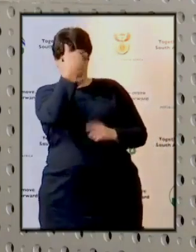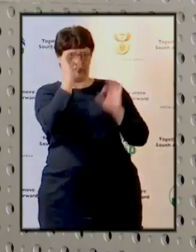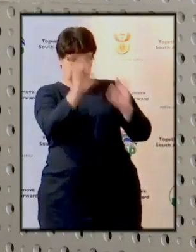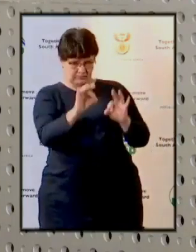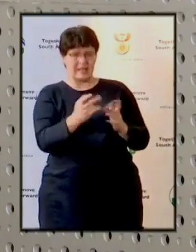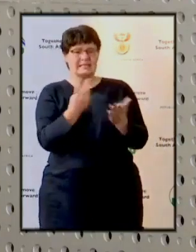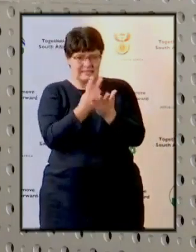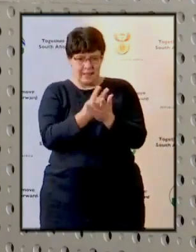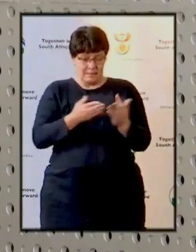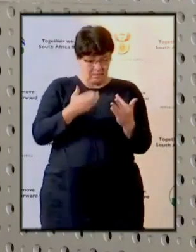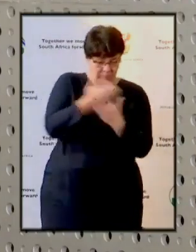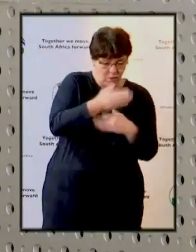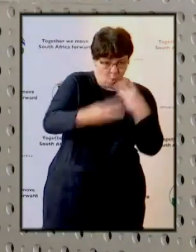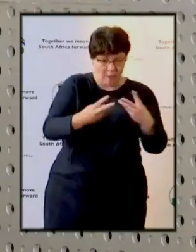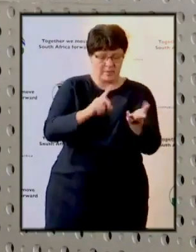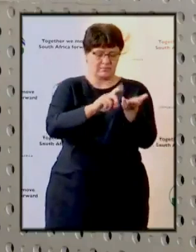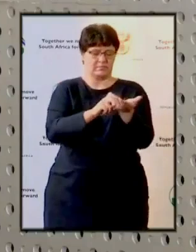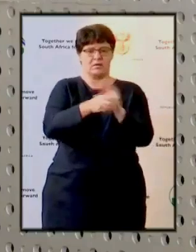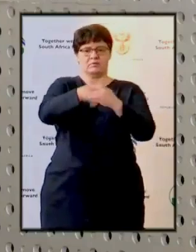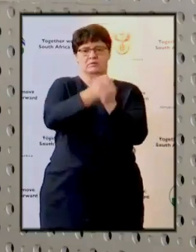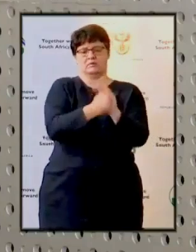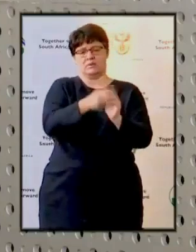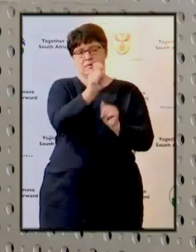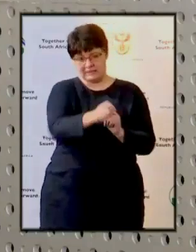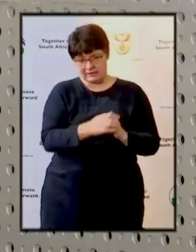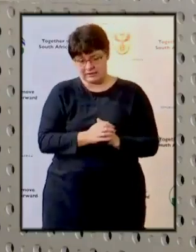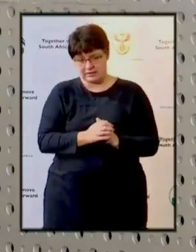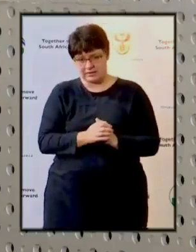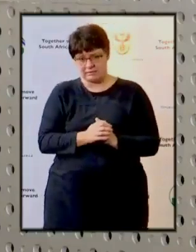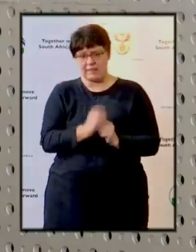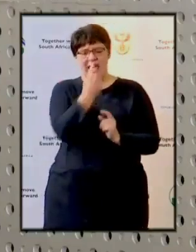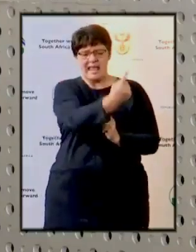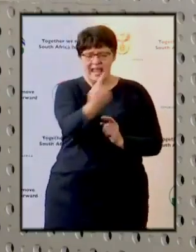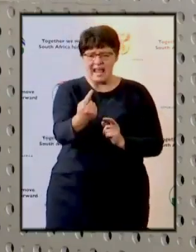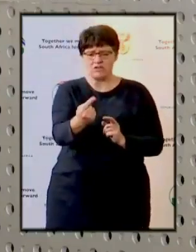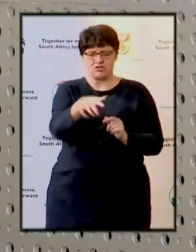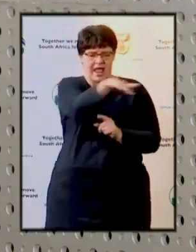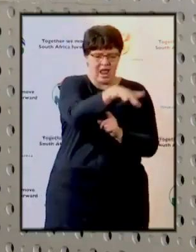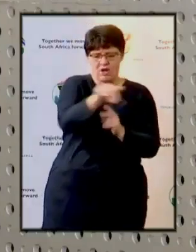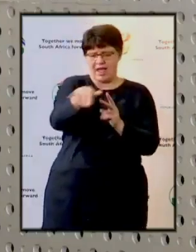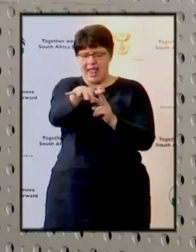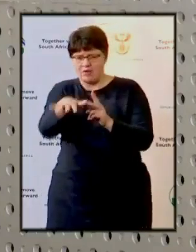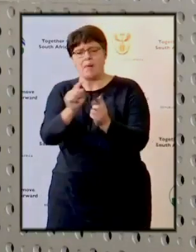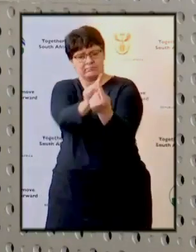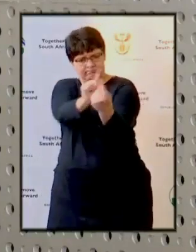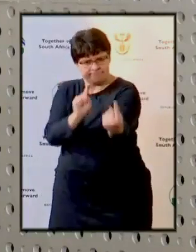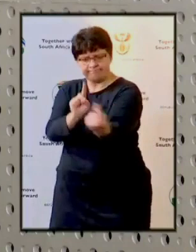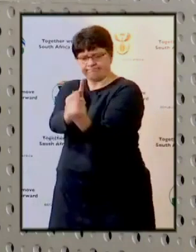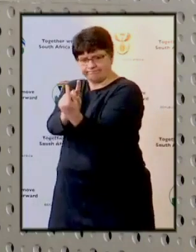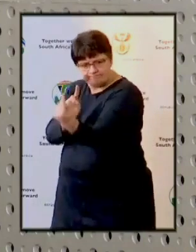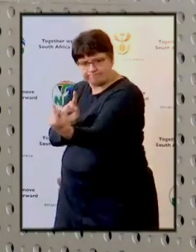and in workstations, and to have arrangements in every workplace of social distancing